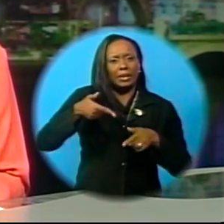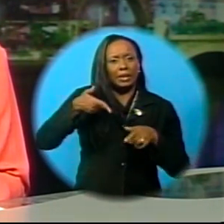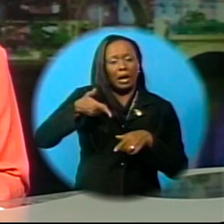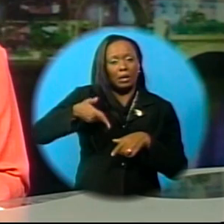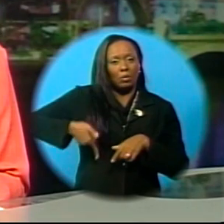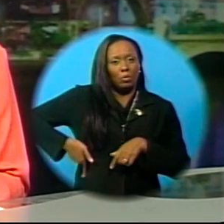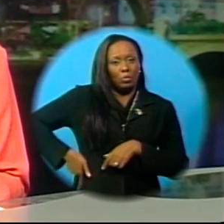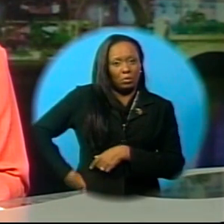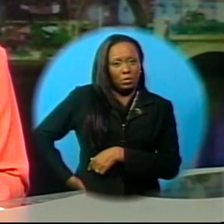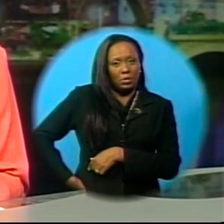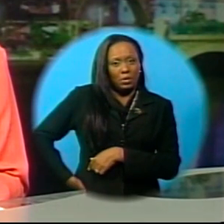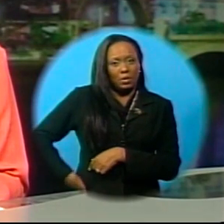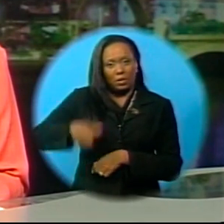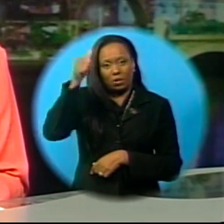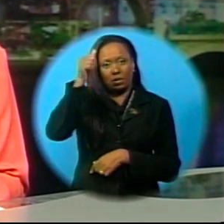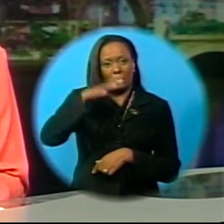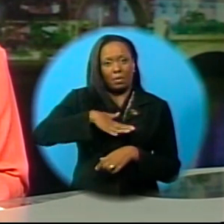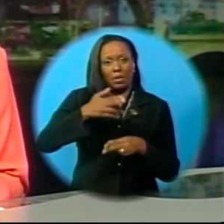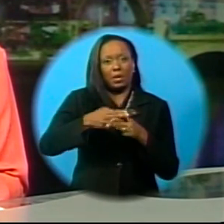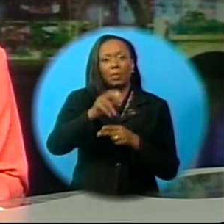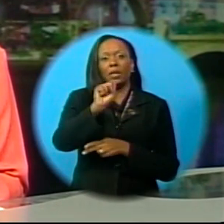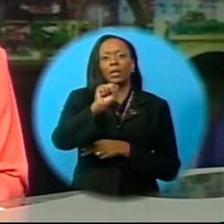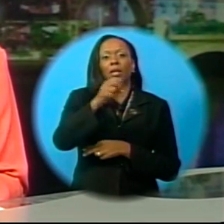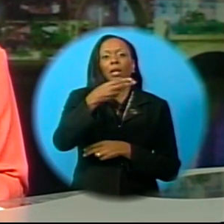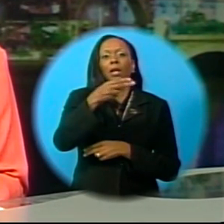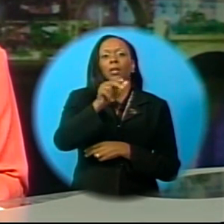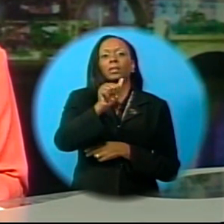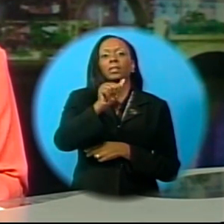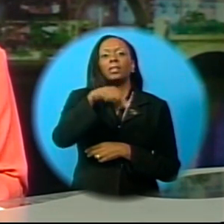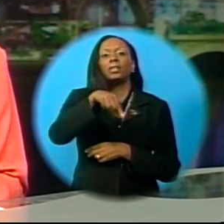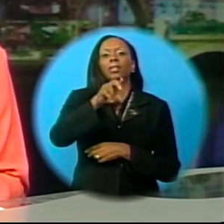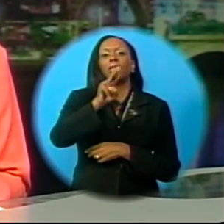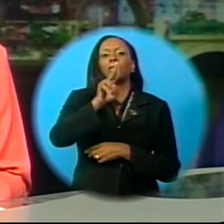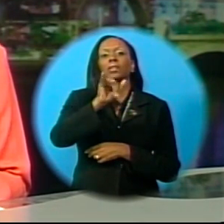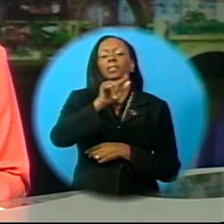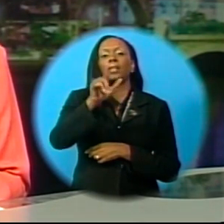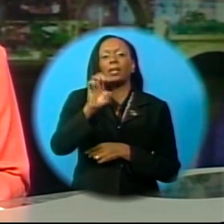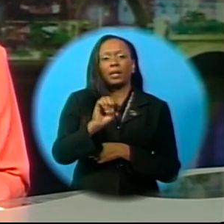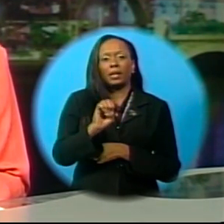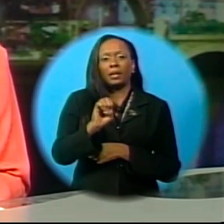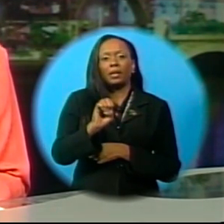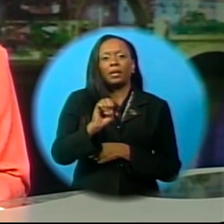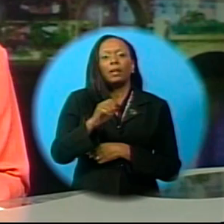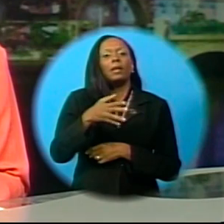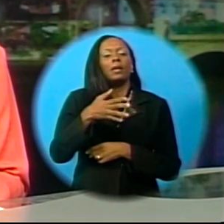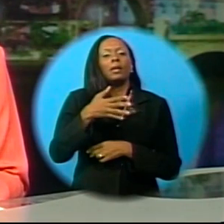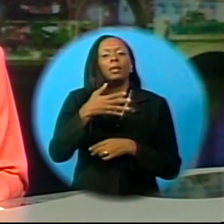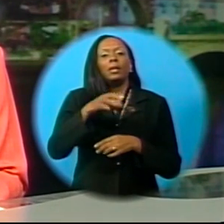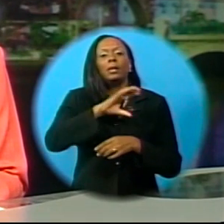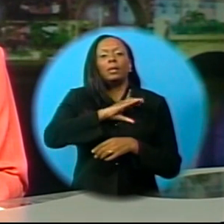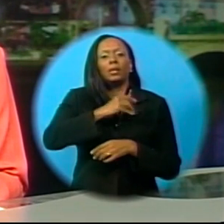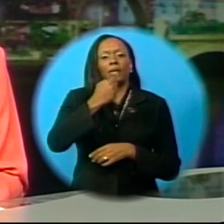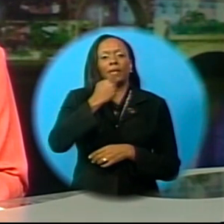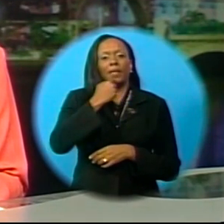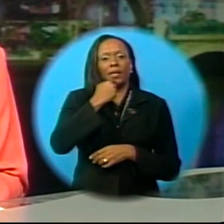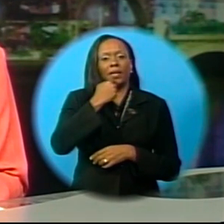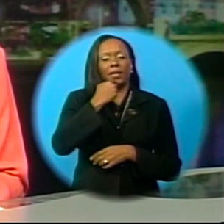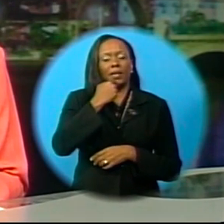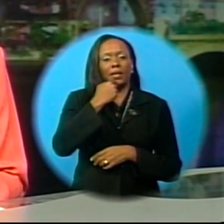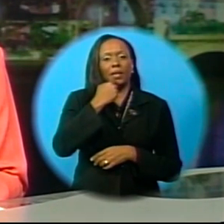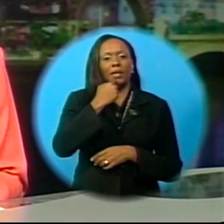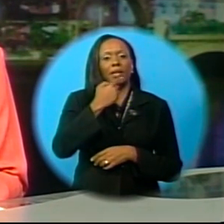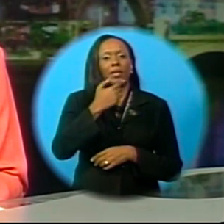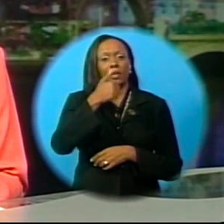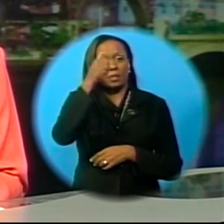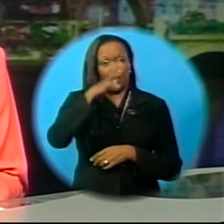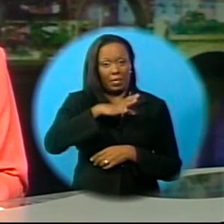been identified as Shaquille Greenidge of Kensington Lodge, St. Michael. In confirming the incident, police say they detained a man